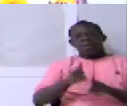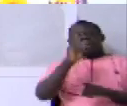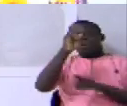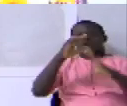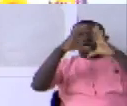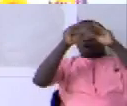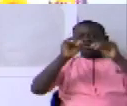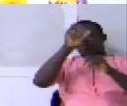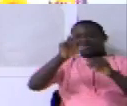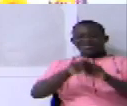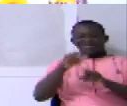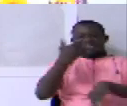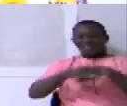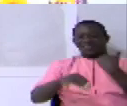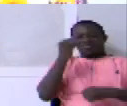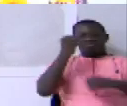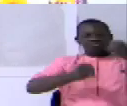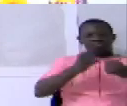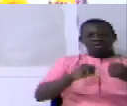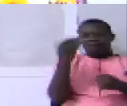officers will never run away from them.